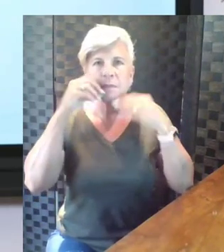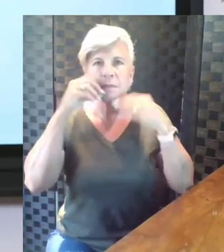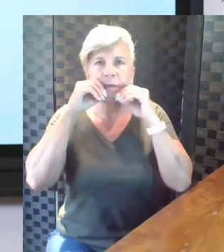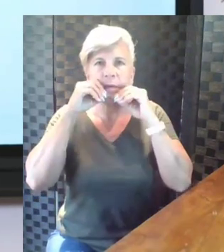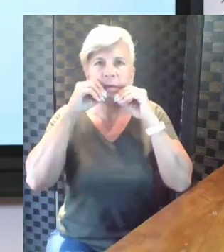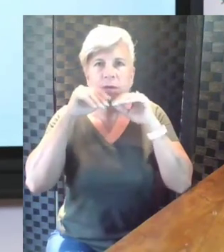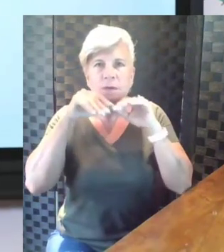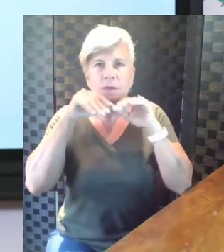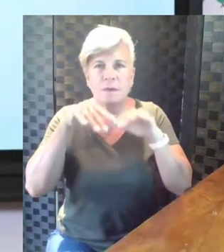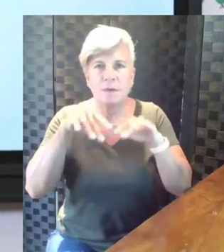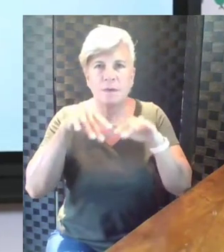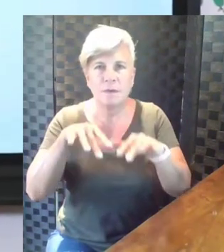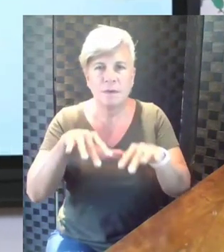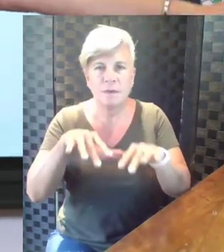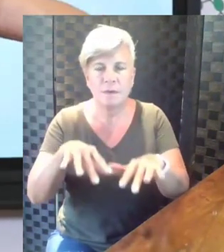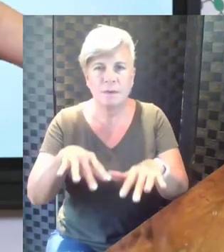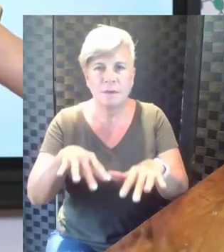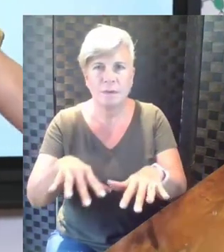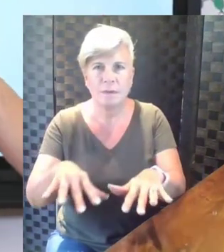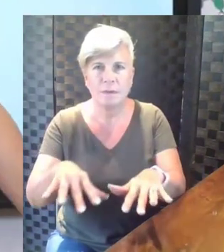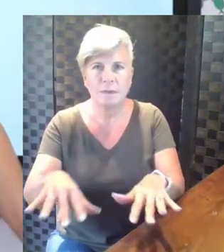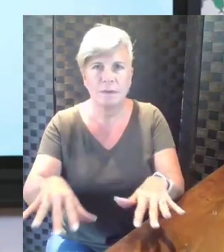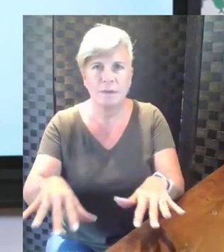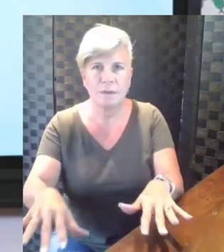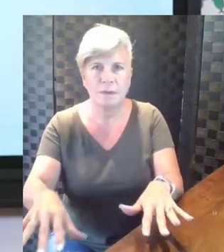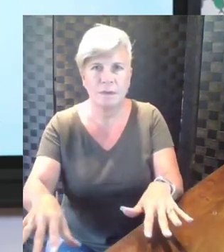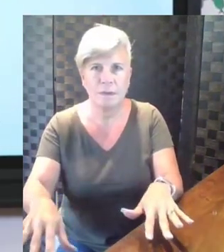And breathe out.